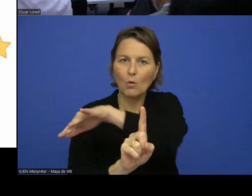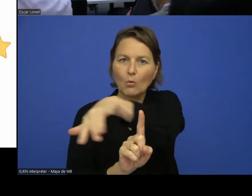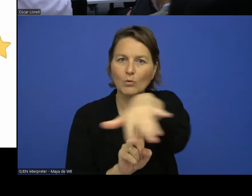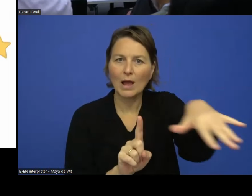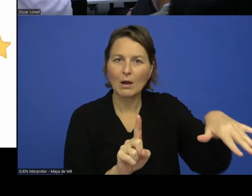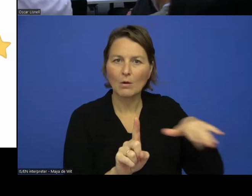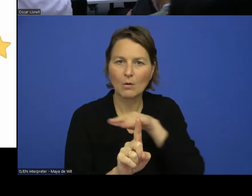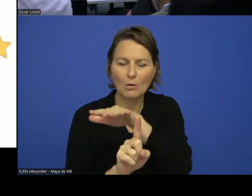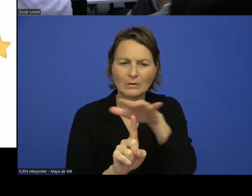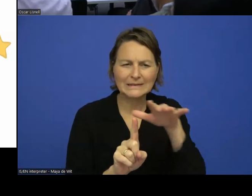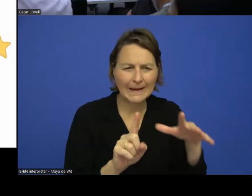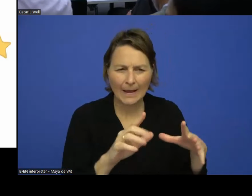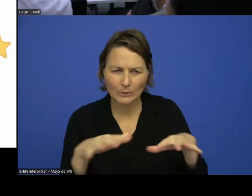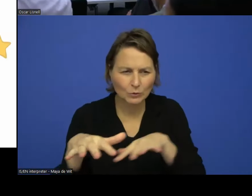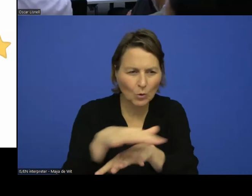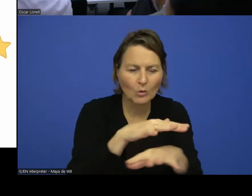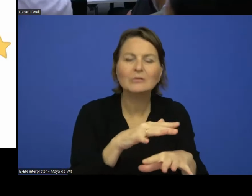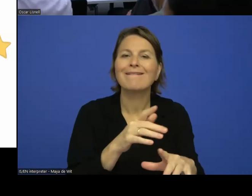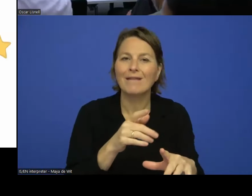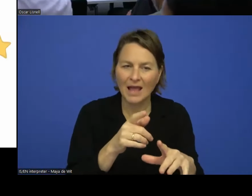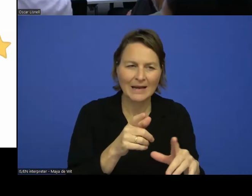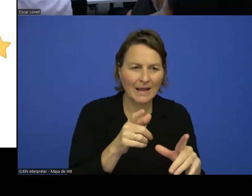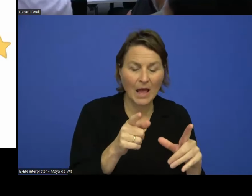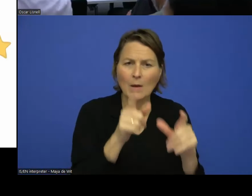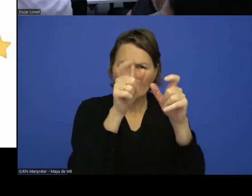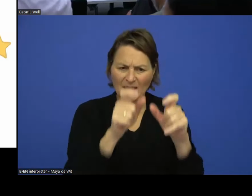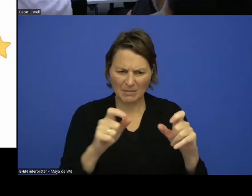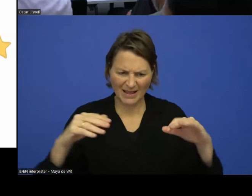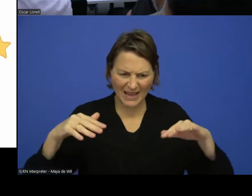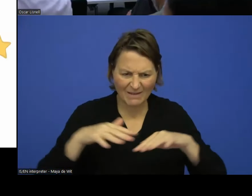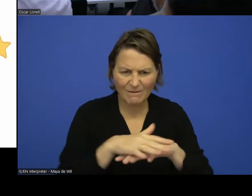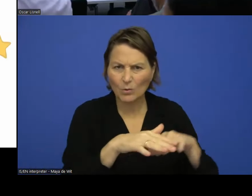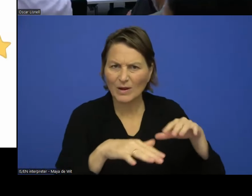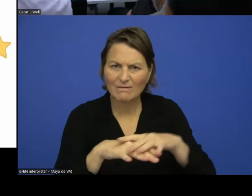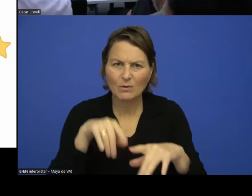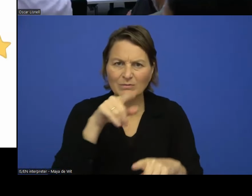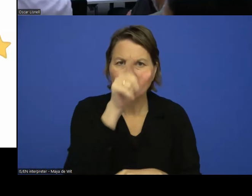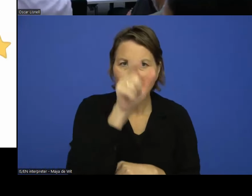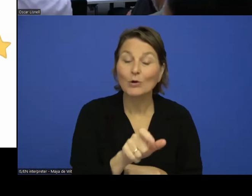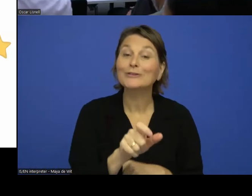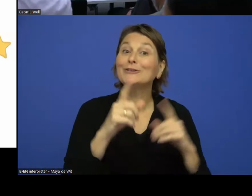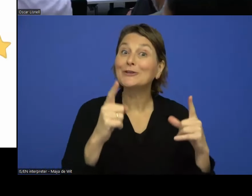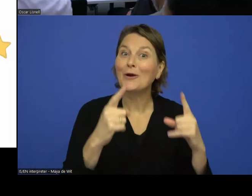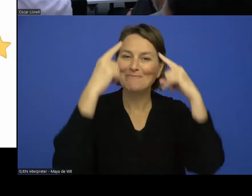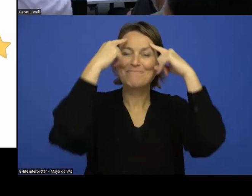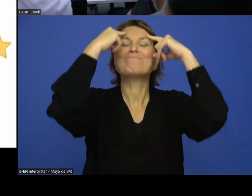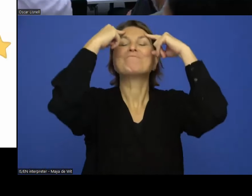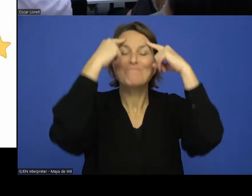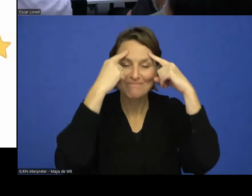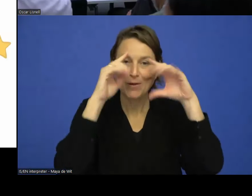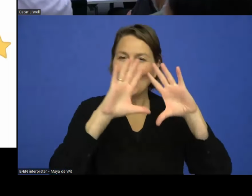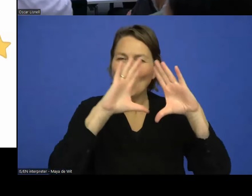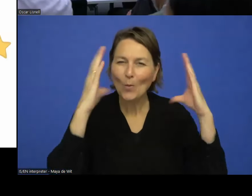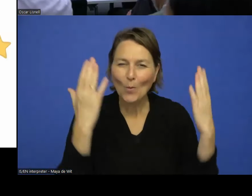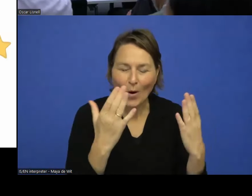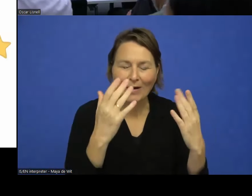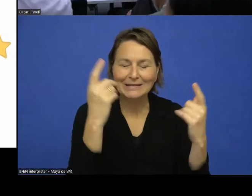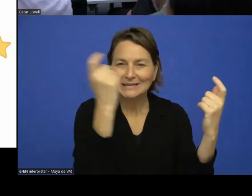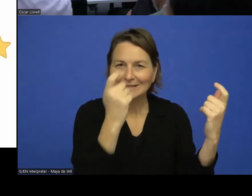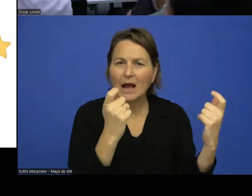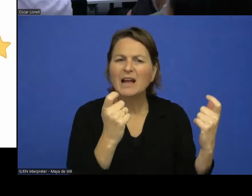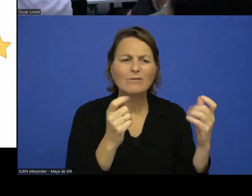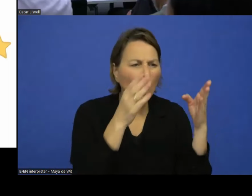a differentiating factor in how people are treated. So we designed the world for a certain type of people, but we forget some other